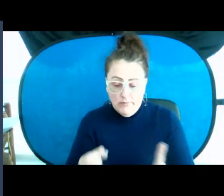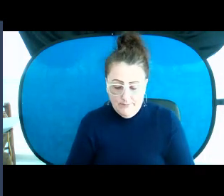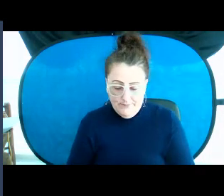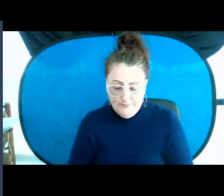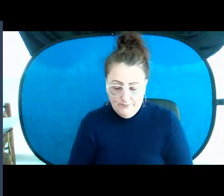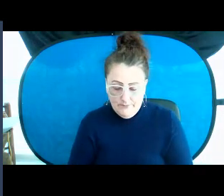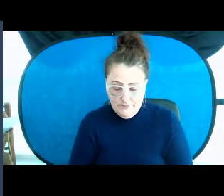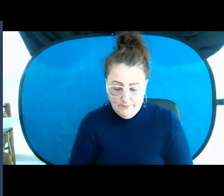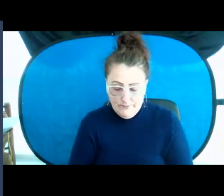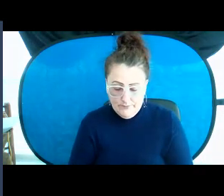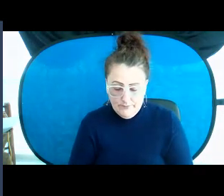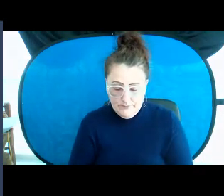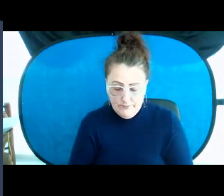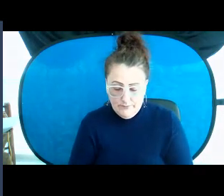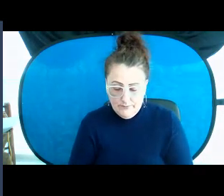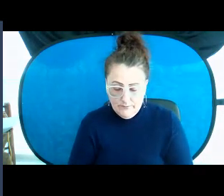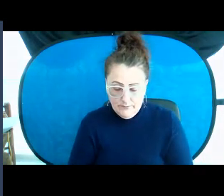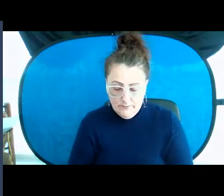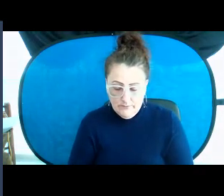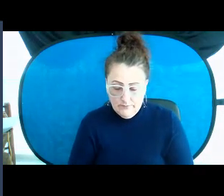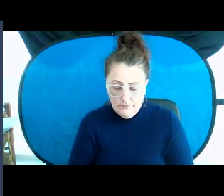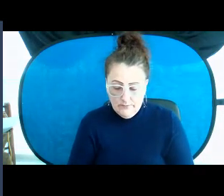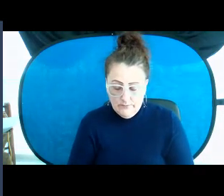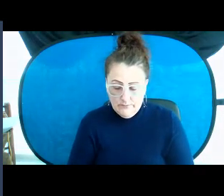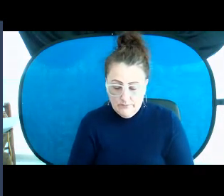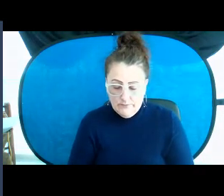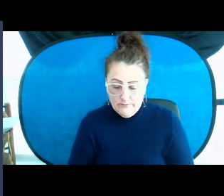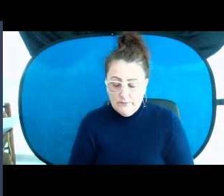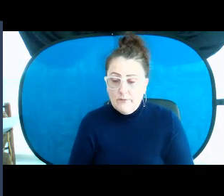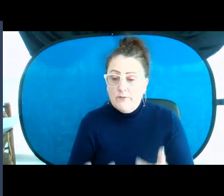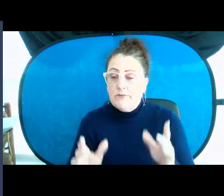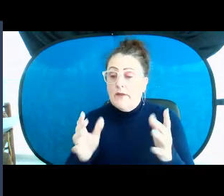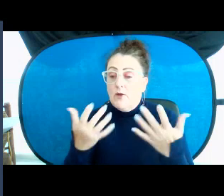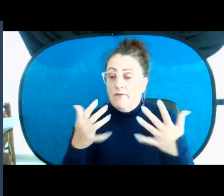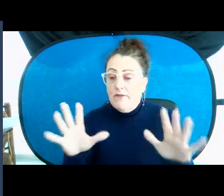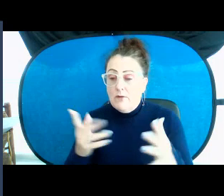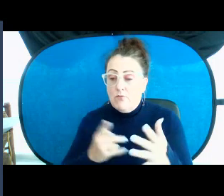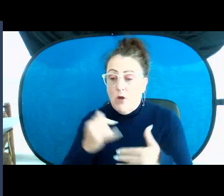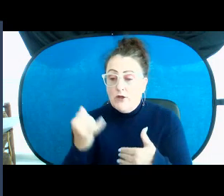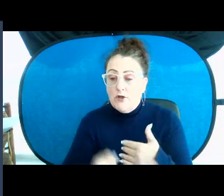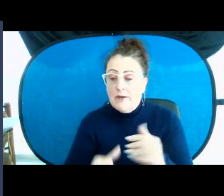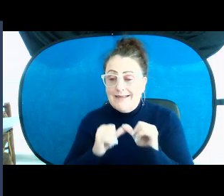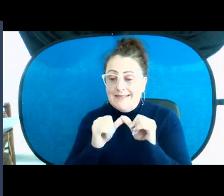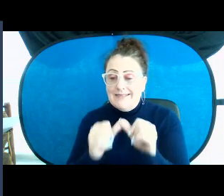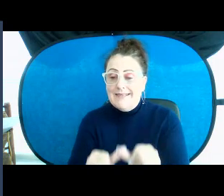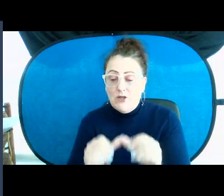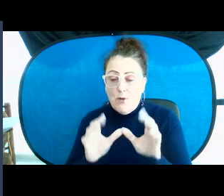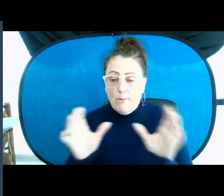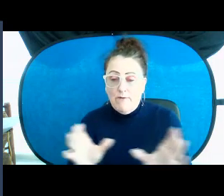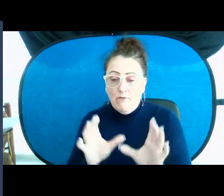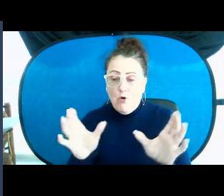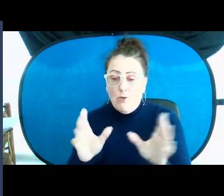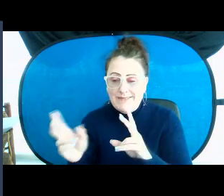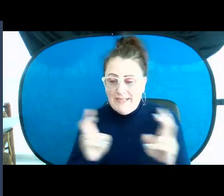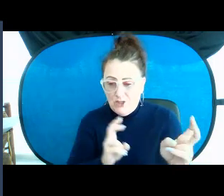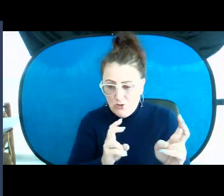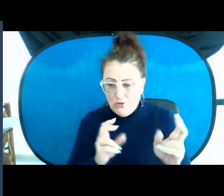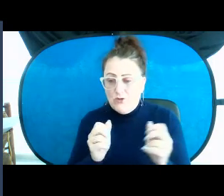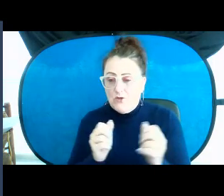Transportation Authority is now requesting 38 additional months to complete the project due to continued performance issues with the prime